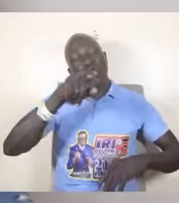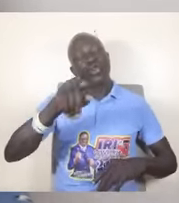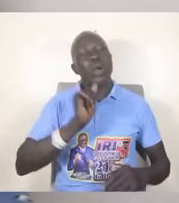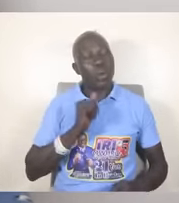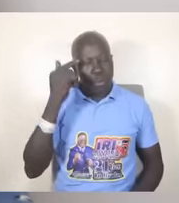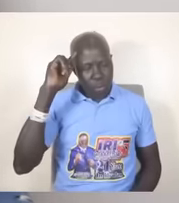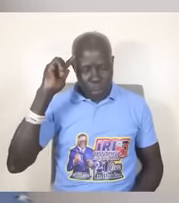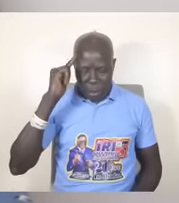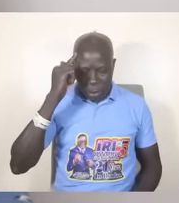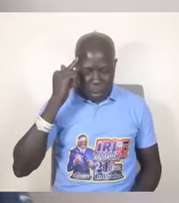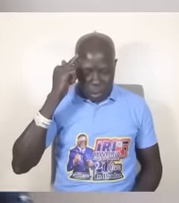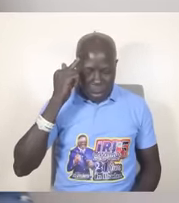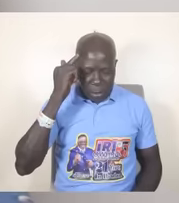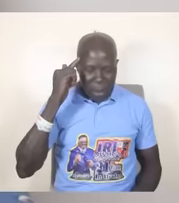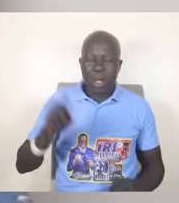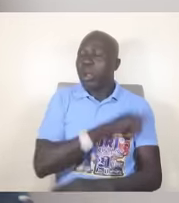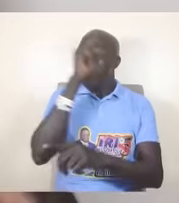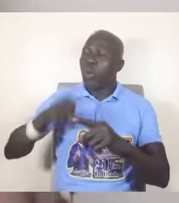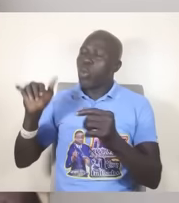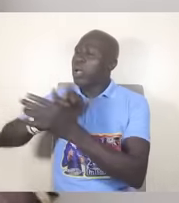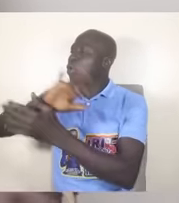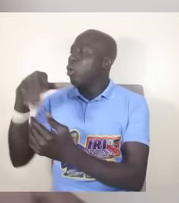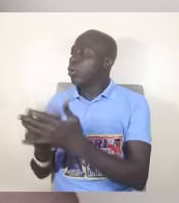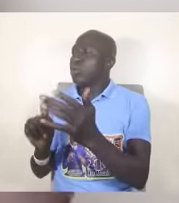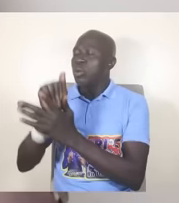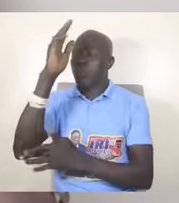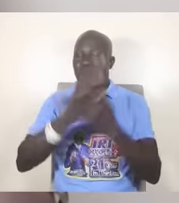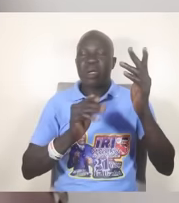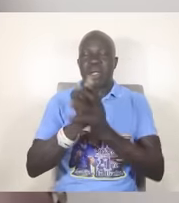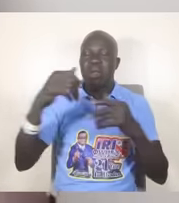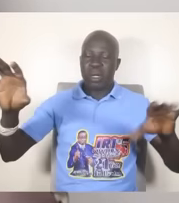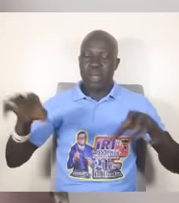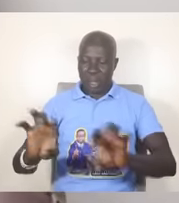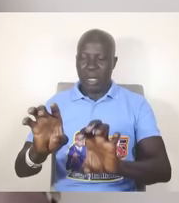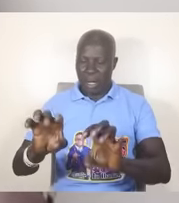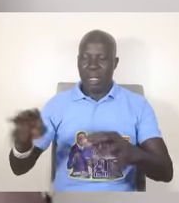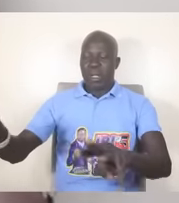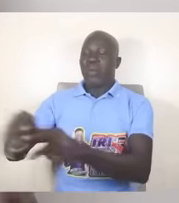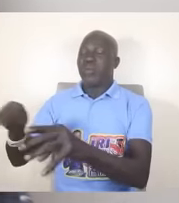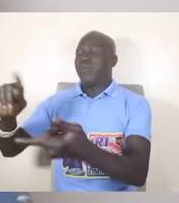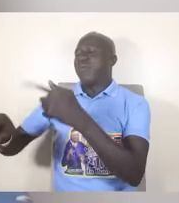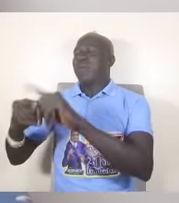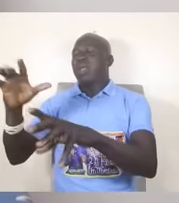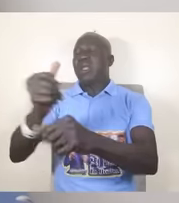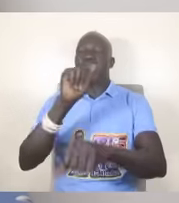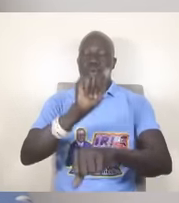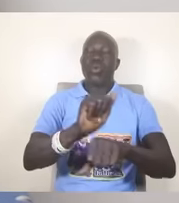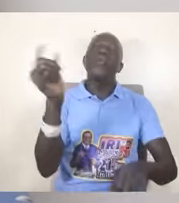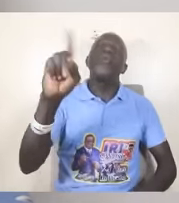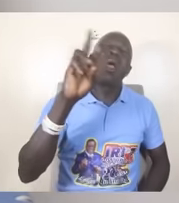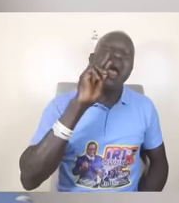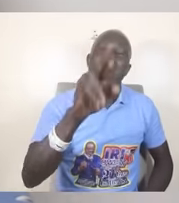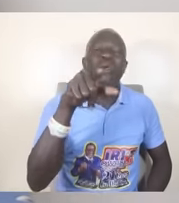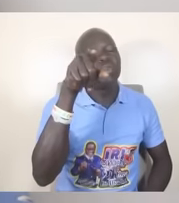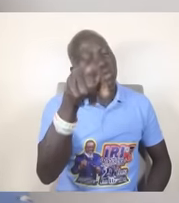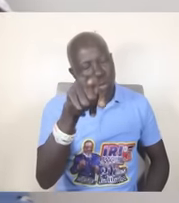ko ronu si. I want to think deeply. Nigba ti awon te jo lo lewe. Where your classmates ta won rise. Where the girl at Ibo de wo wa.